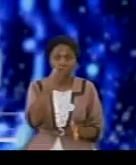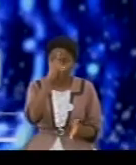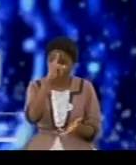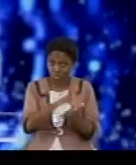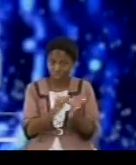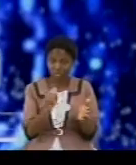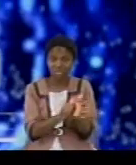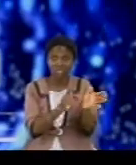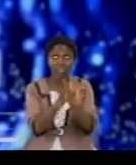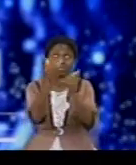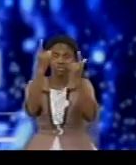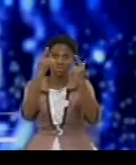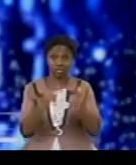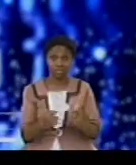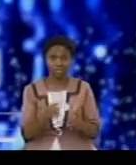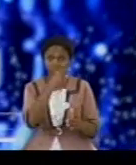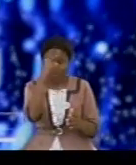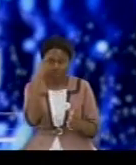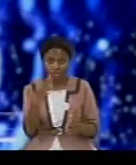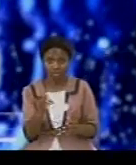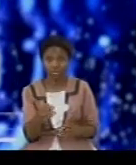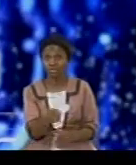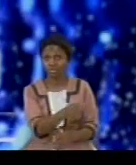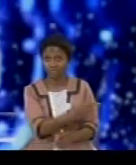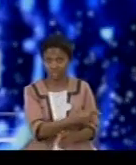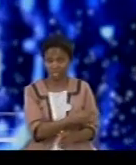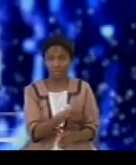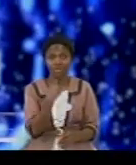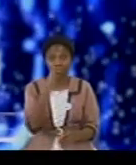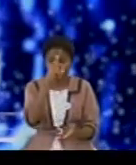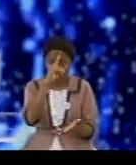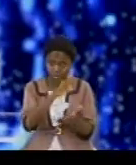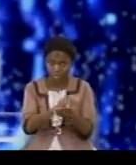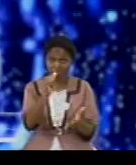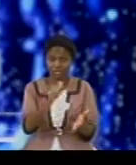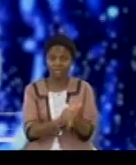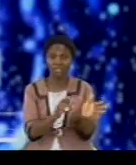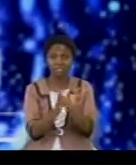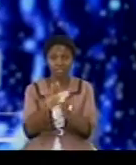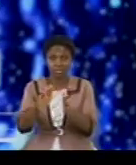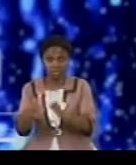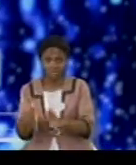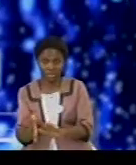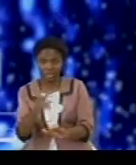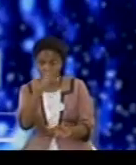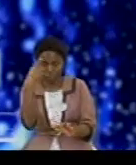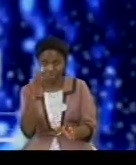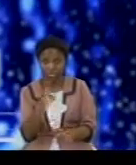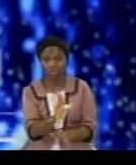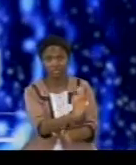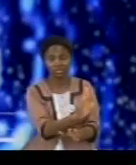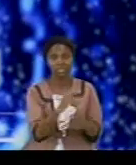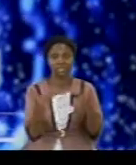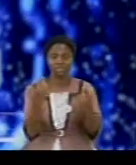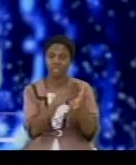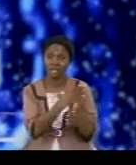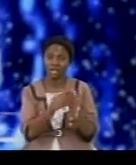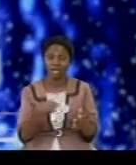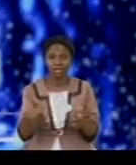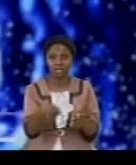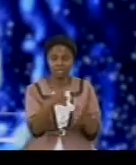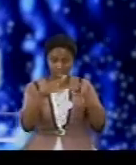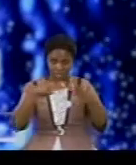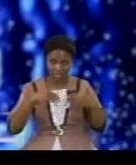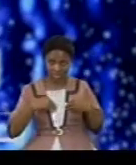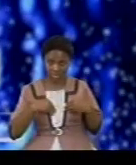them, those who believe that Jesus Christ died because of their sins, and they identify with the death of the Lord Jesus Christ, they